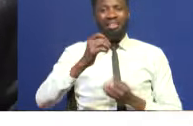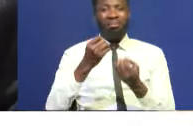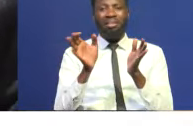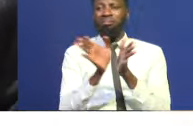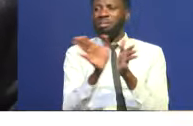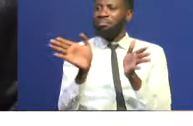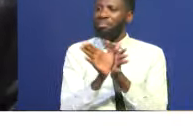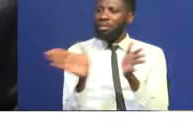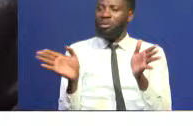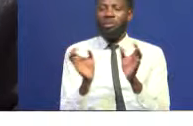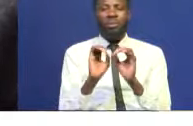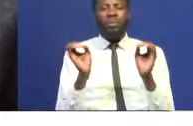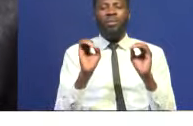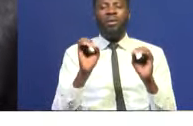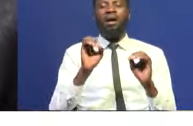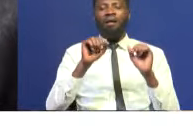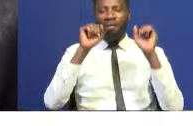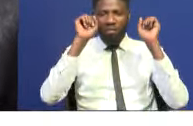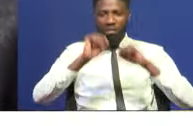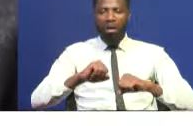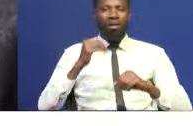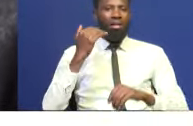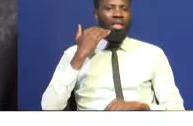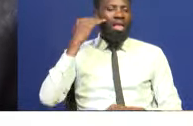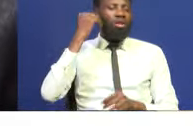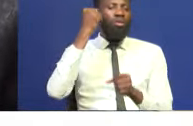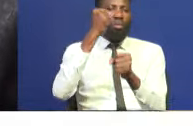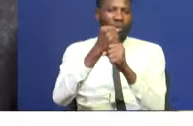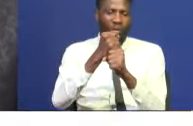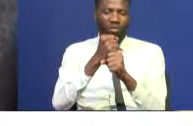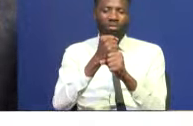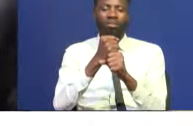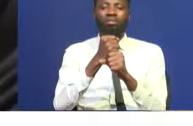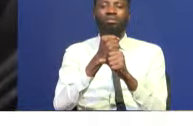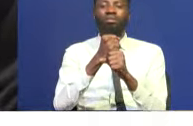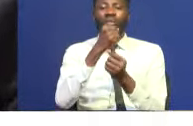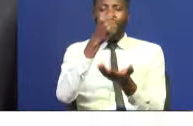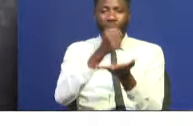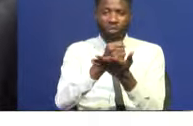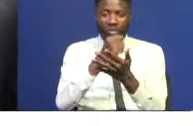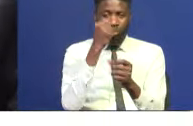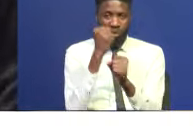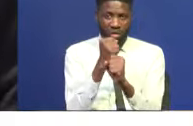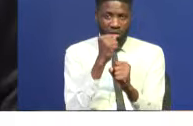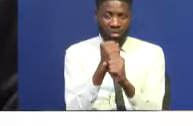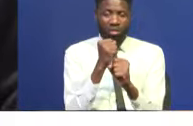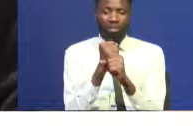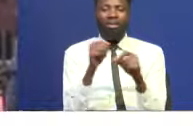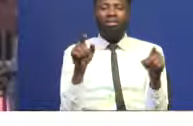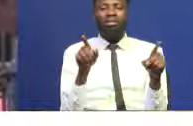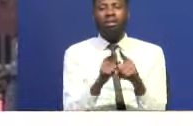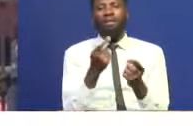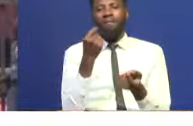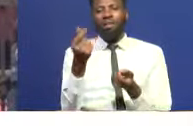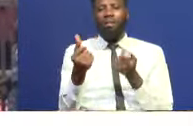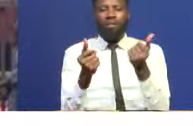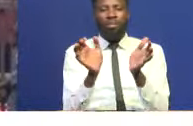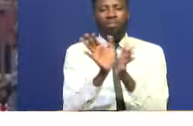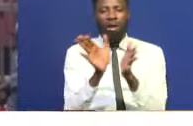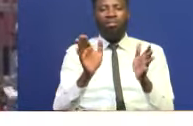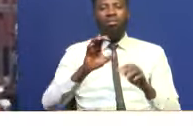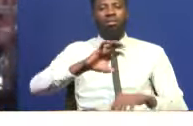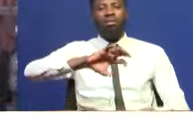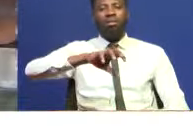the headquarters and have few, like 4 other branches all over the country.